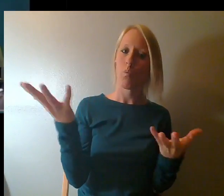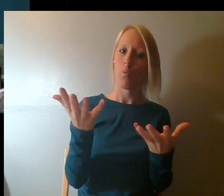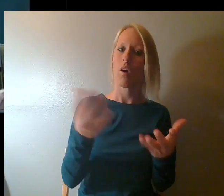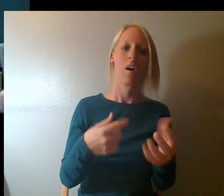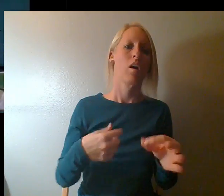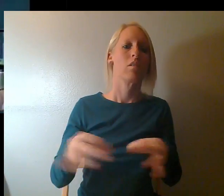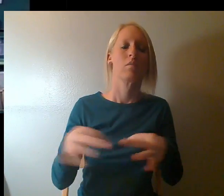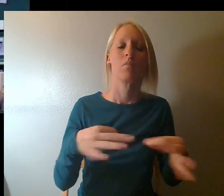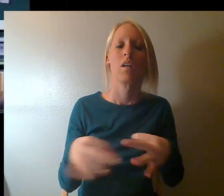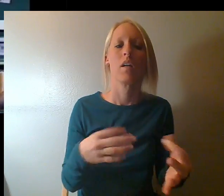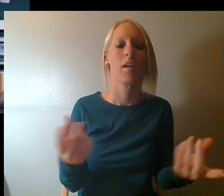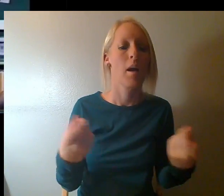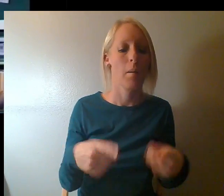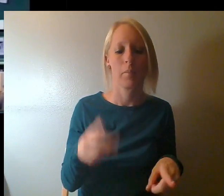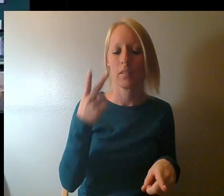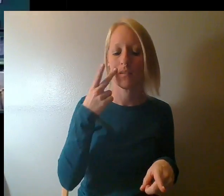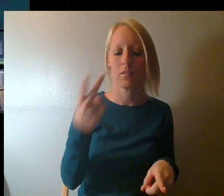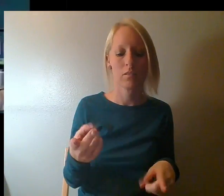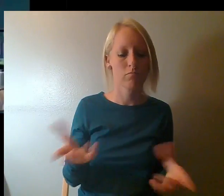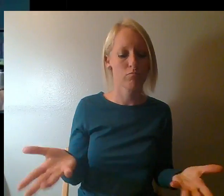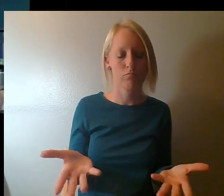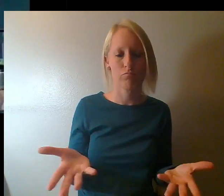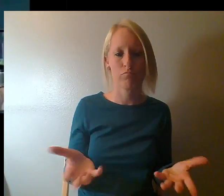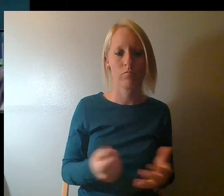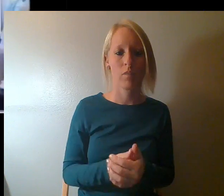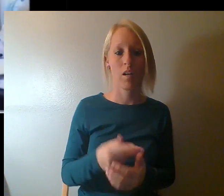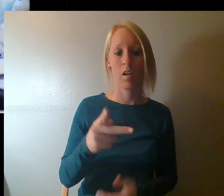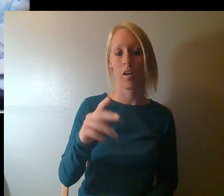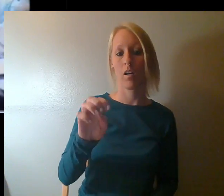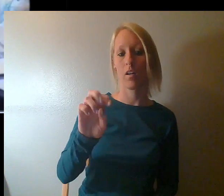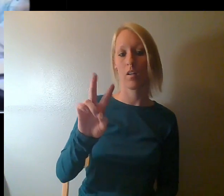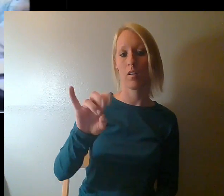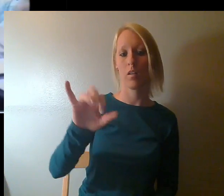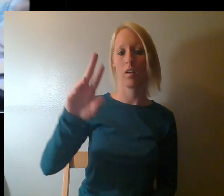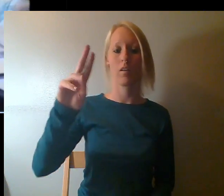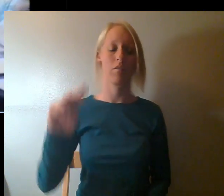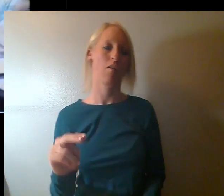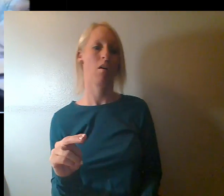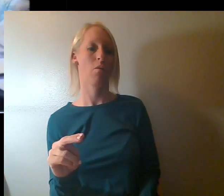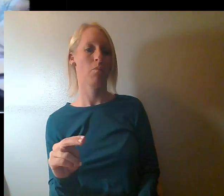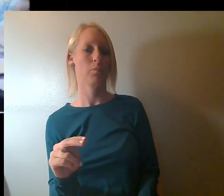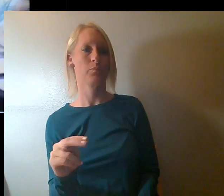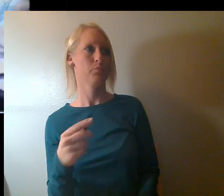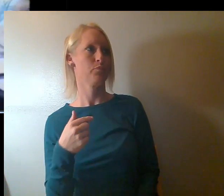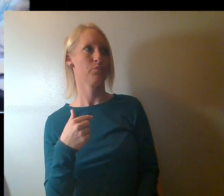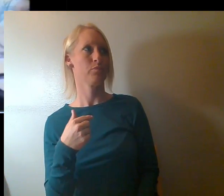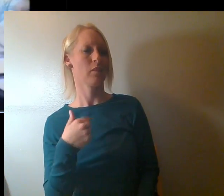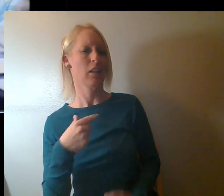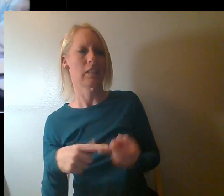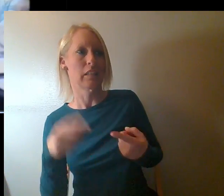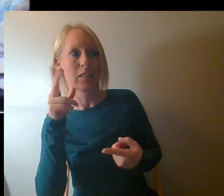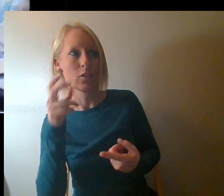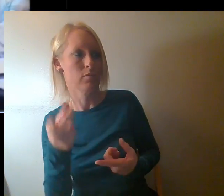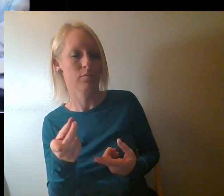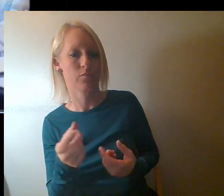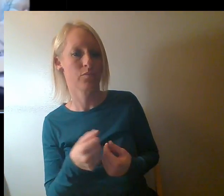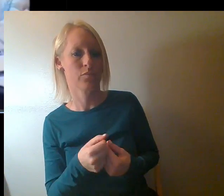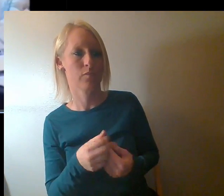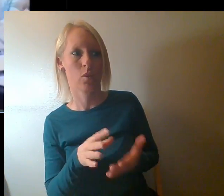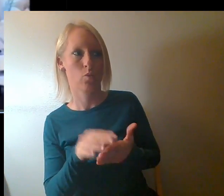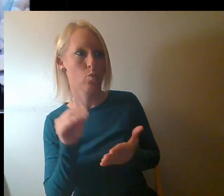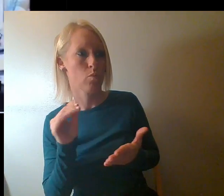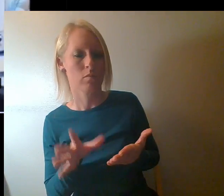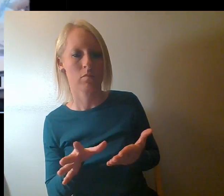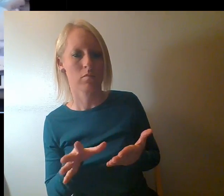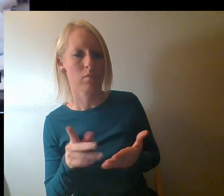explain what they see happening. Kevin? It's expanding and it's slowly floating to the bottom. Okay. Is it only floating to the